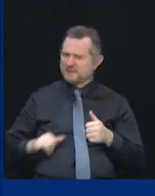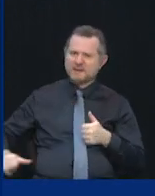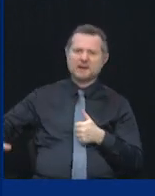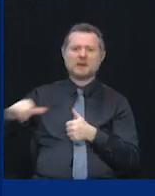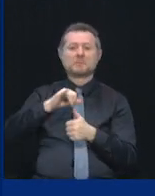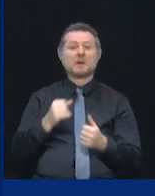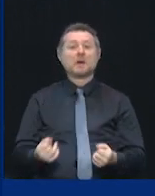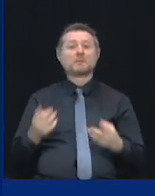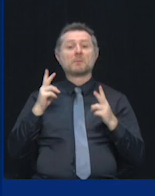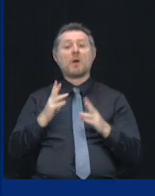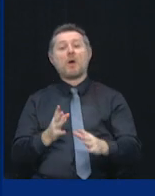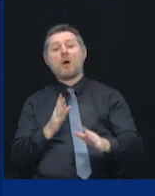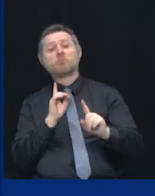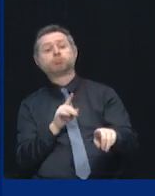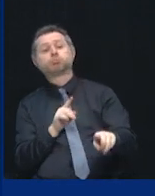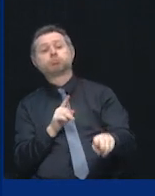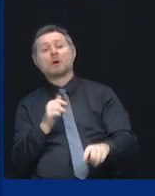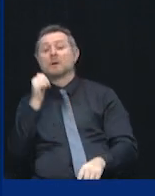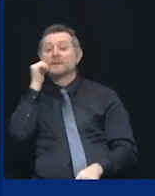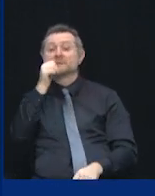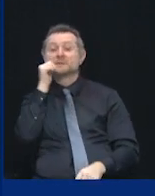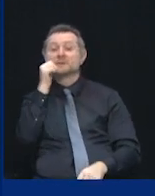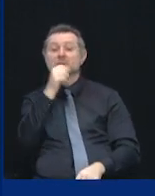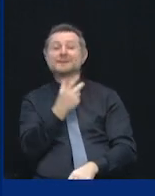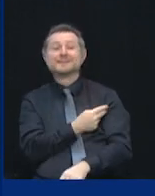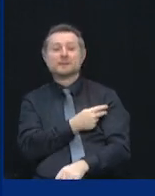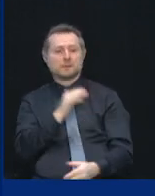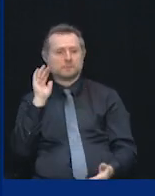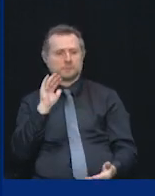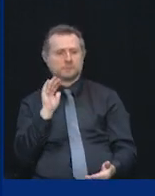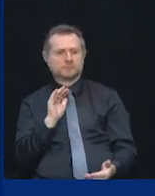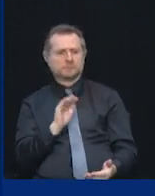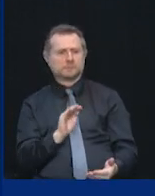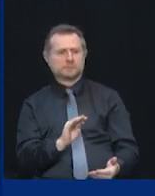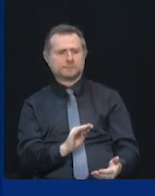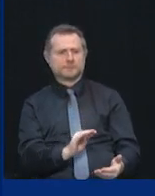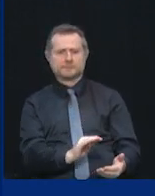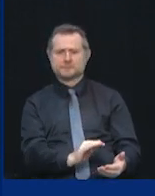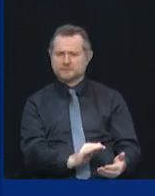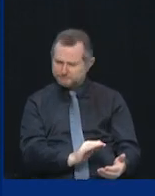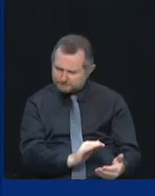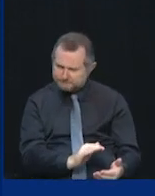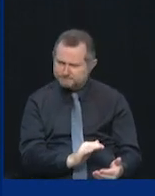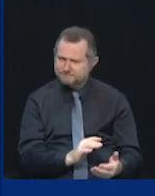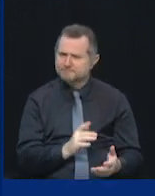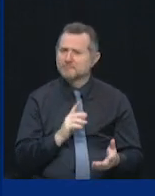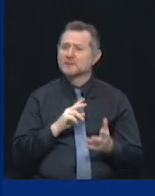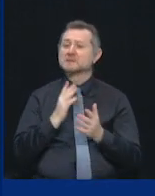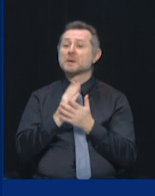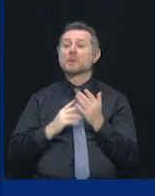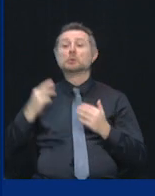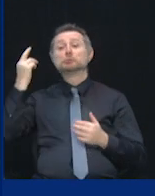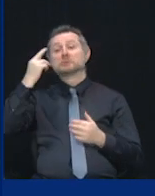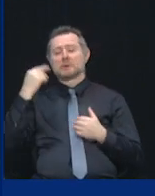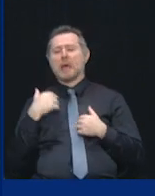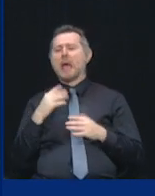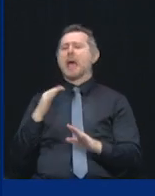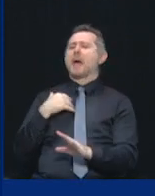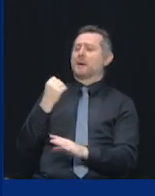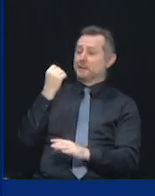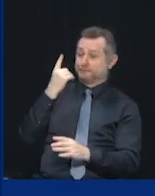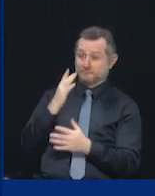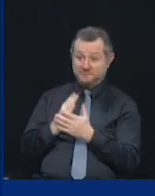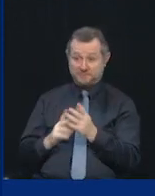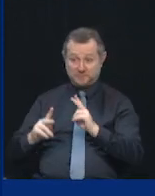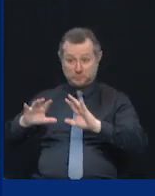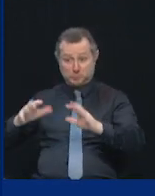for vaccines is declining. Why? Part of it is understandable. There was a group of people who wanted to